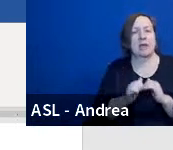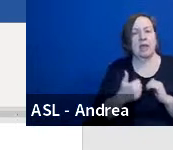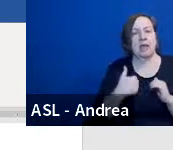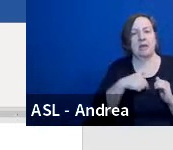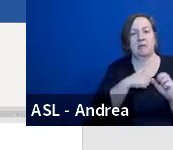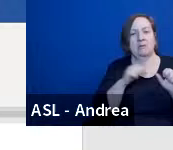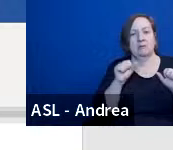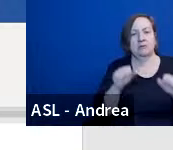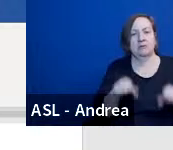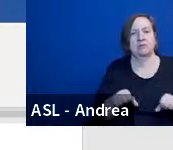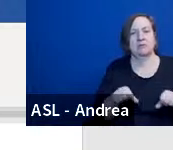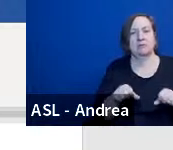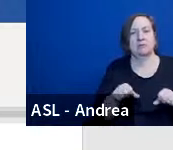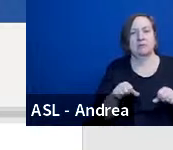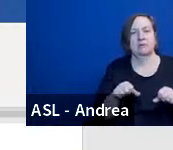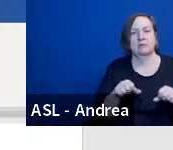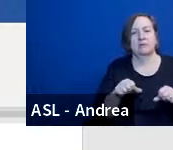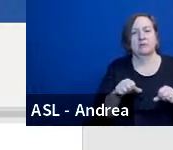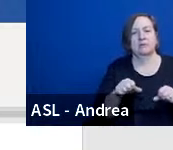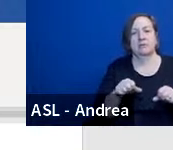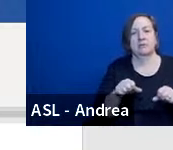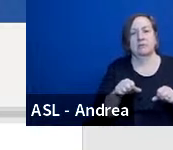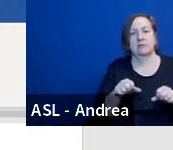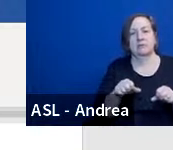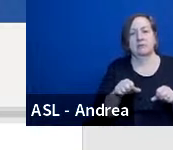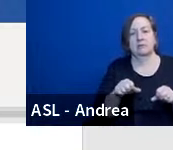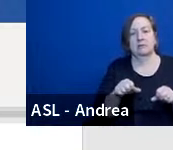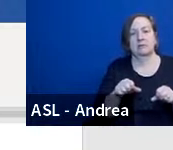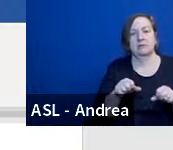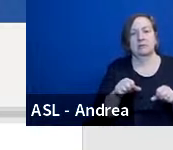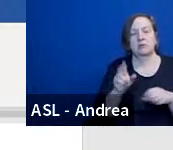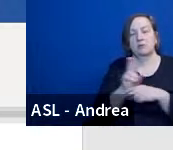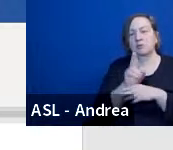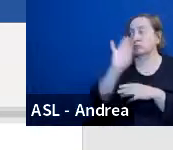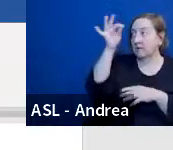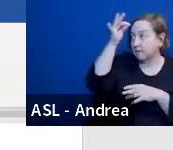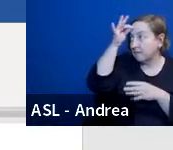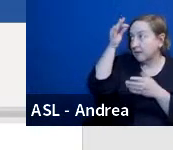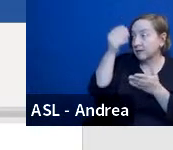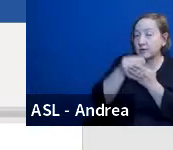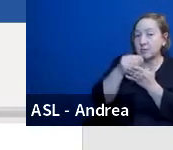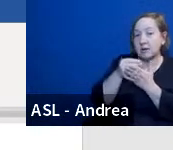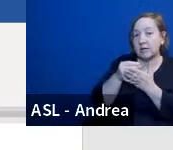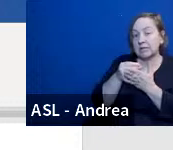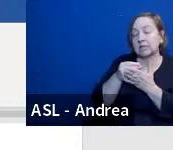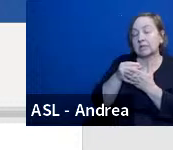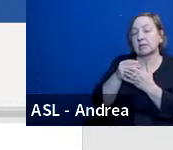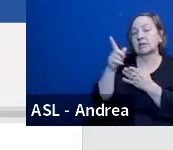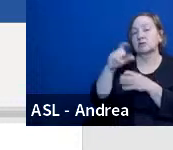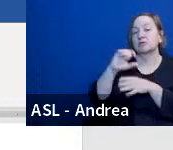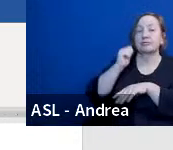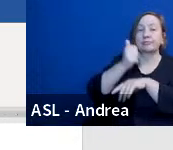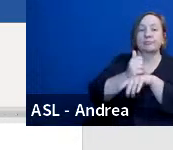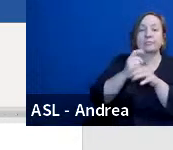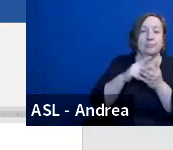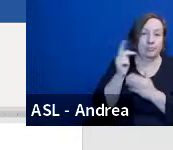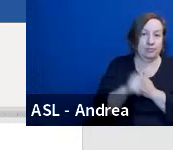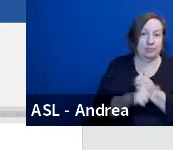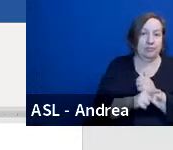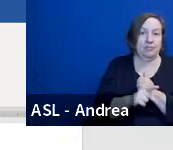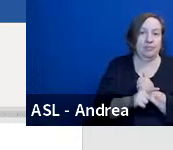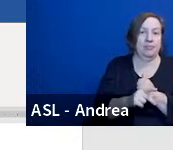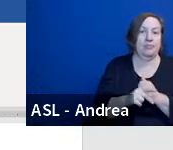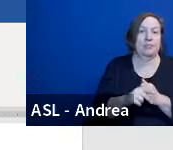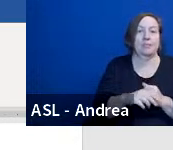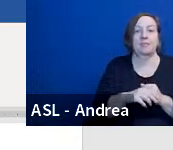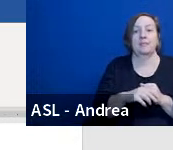be able to leverage federal dollars to create programs that will